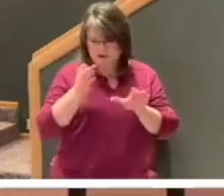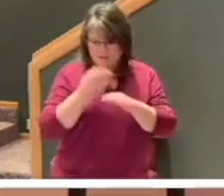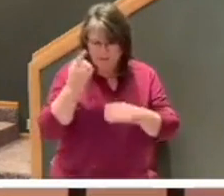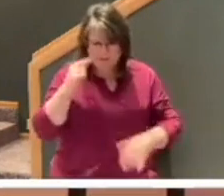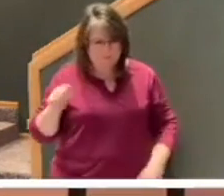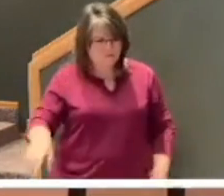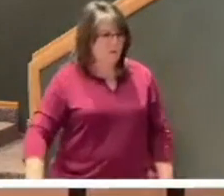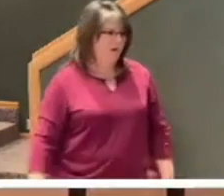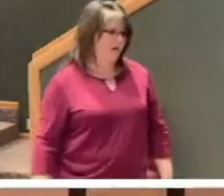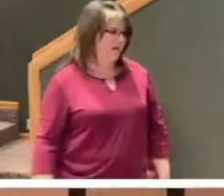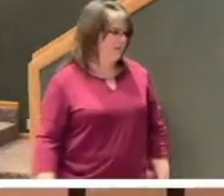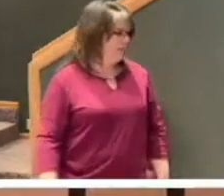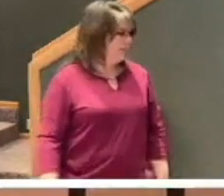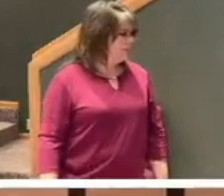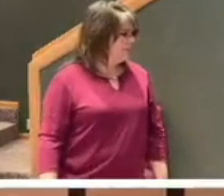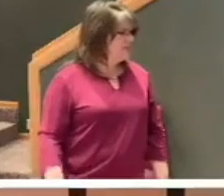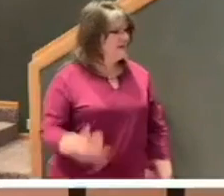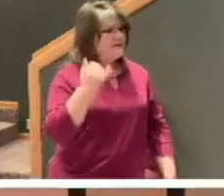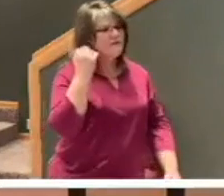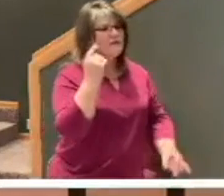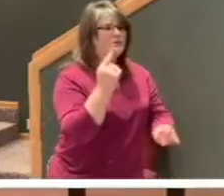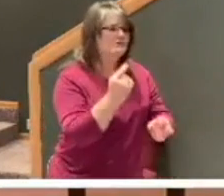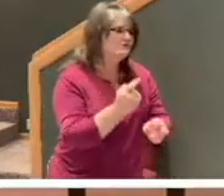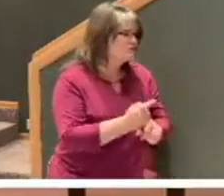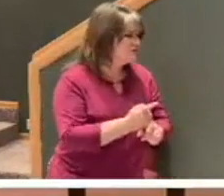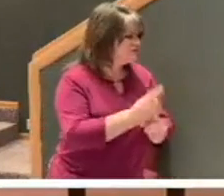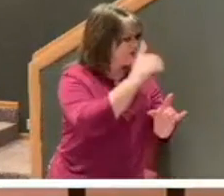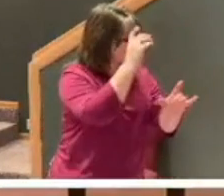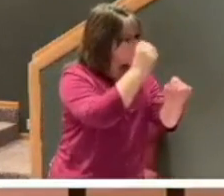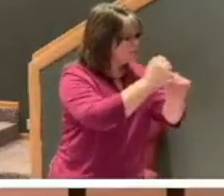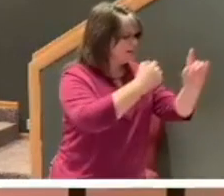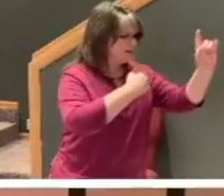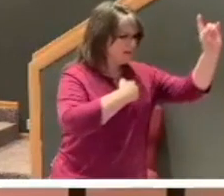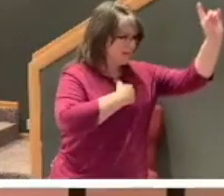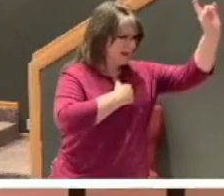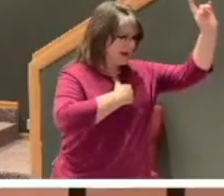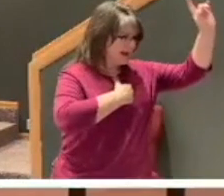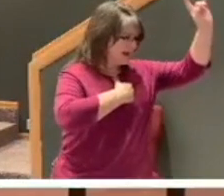for. If you would just trust me.